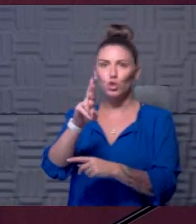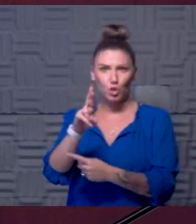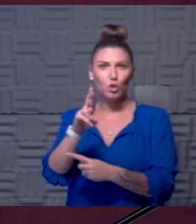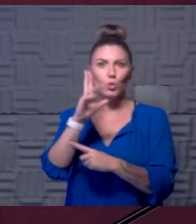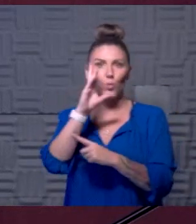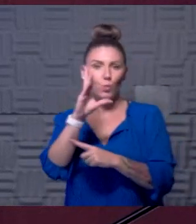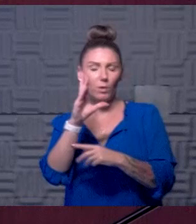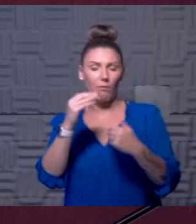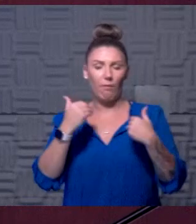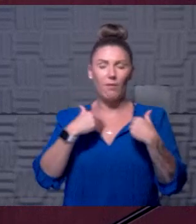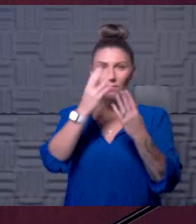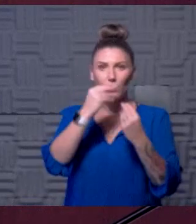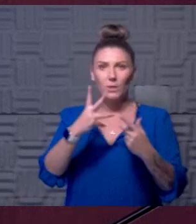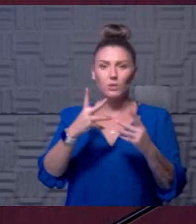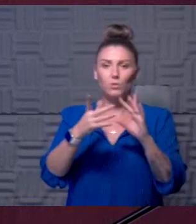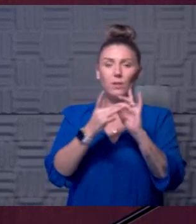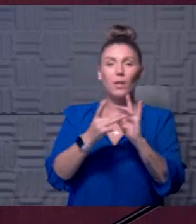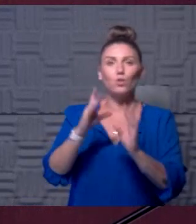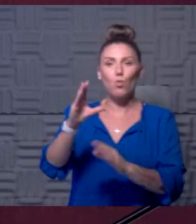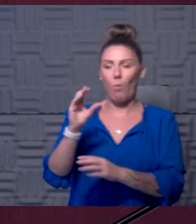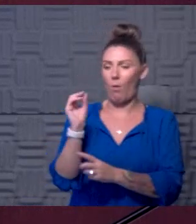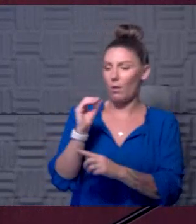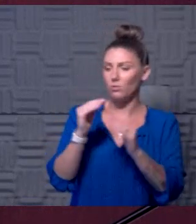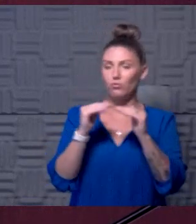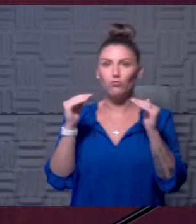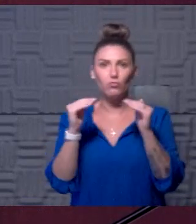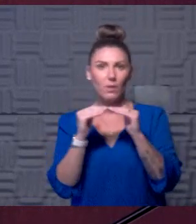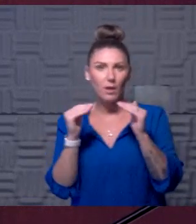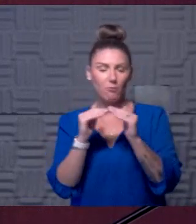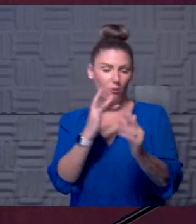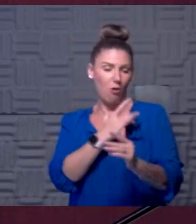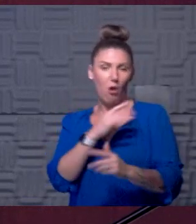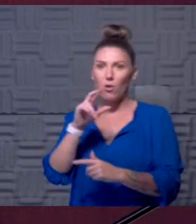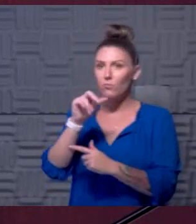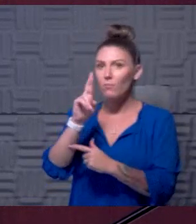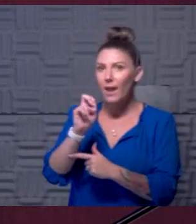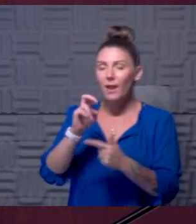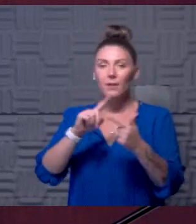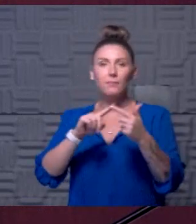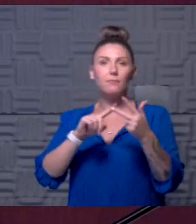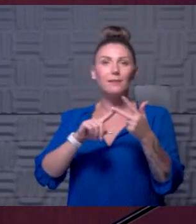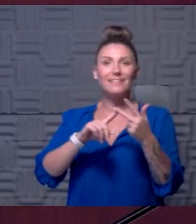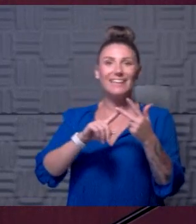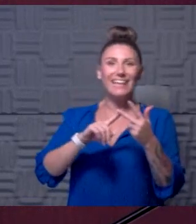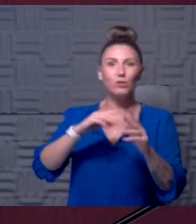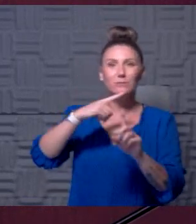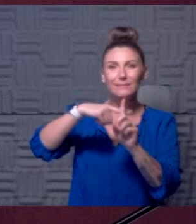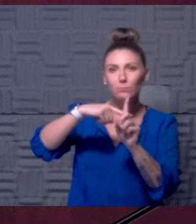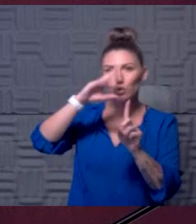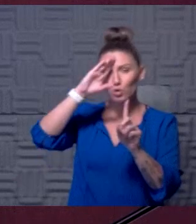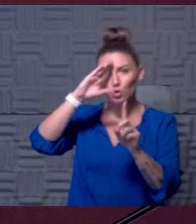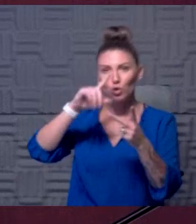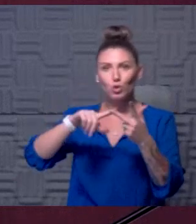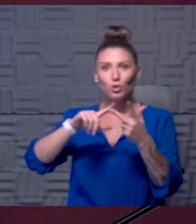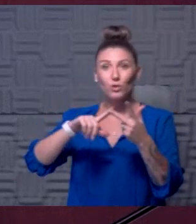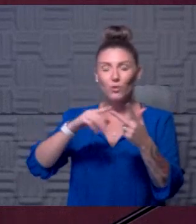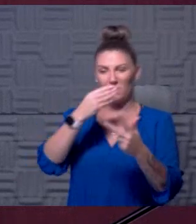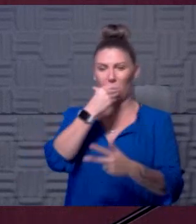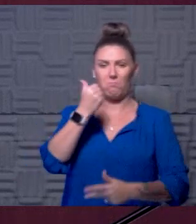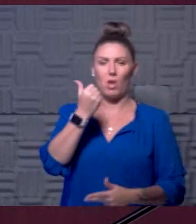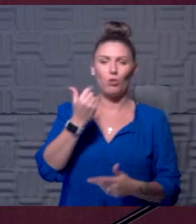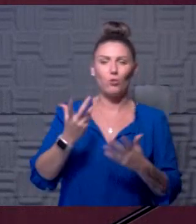about your oxygen level, your heart rate, your temperature. So you're actually going to have even better kind